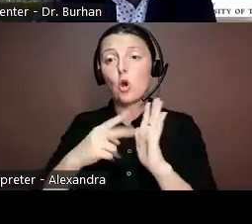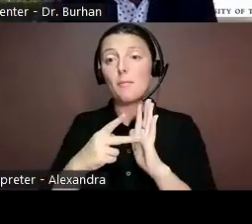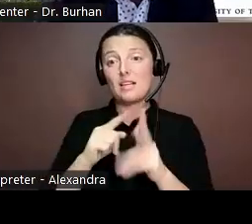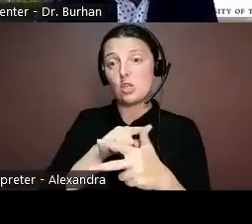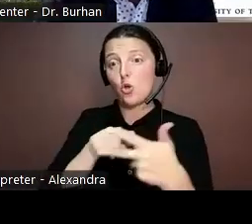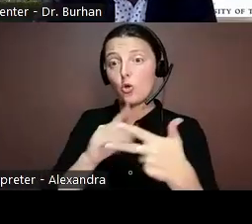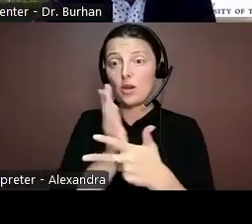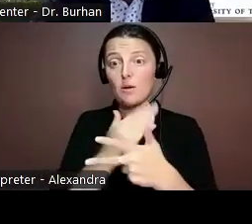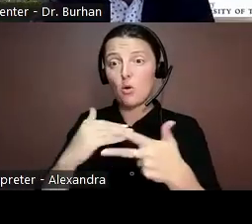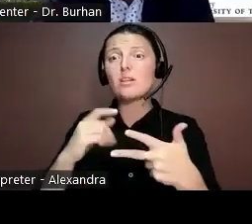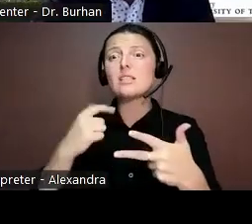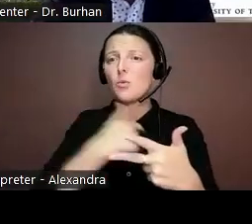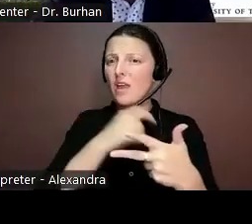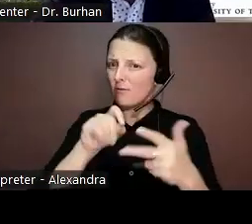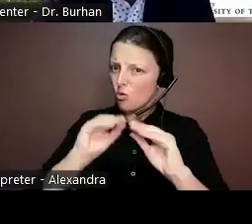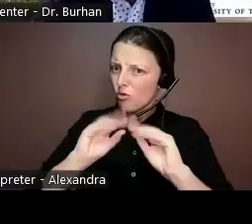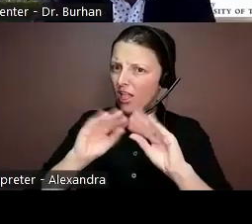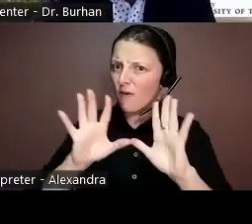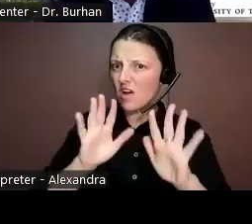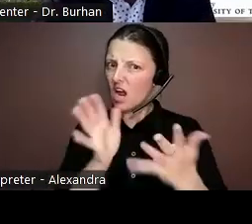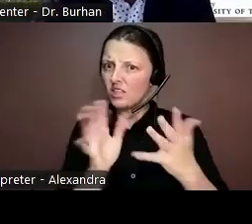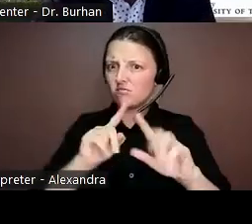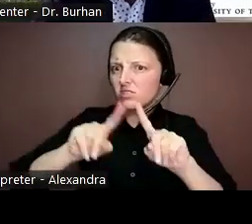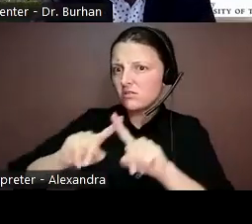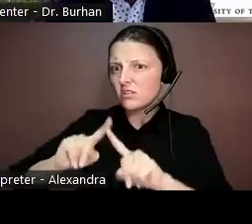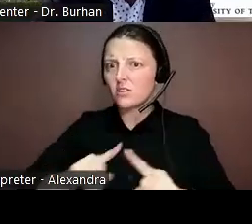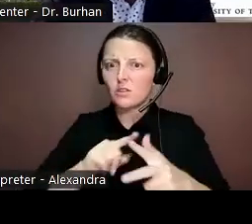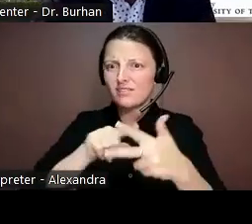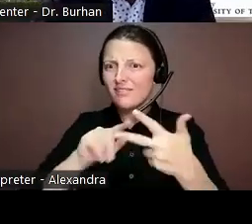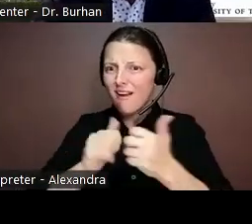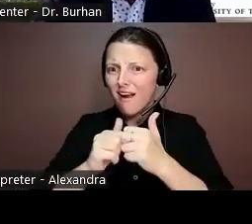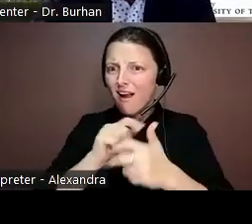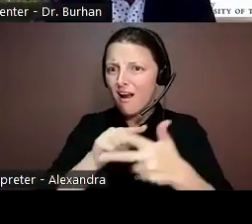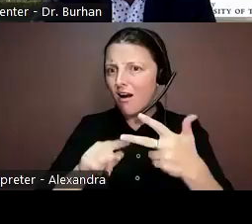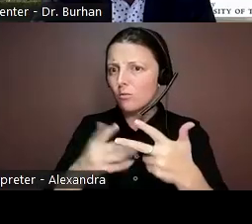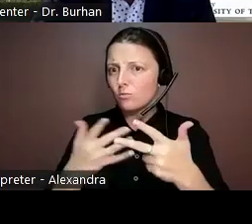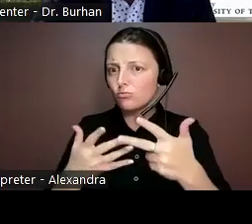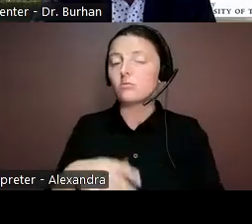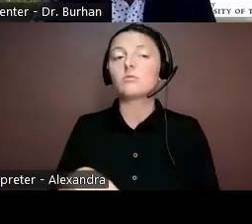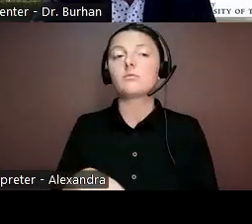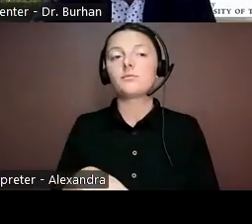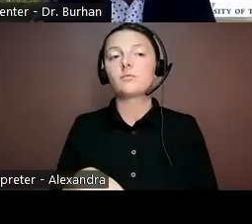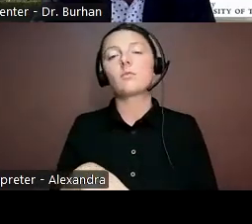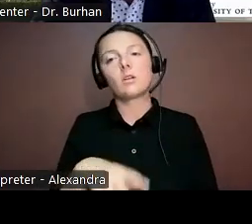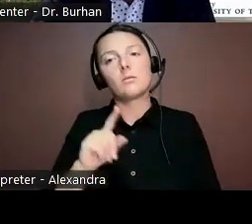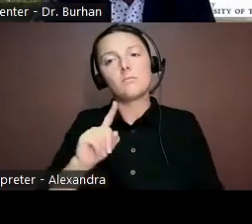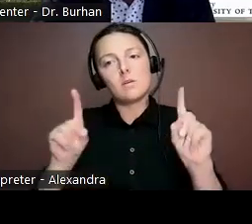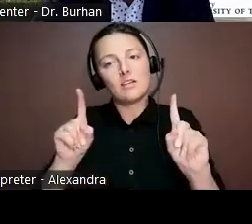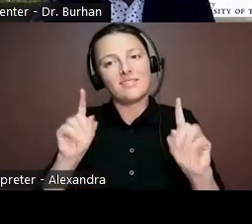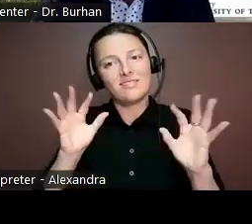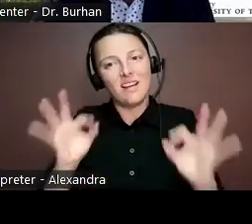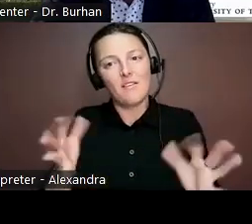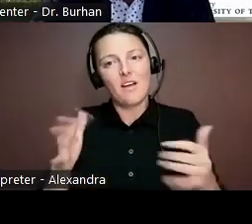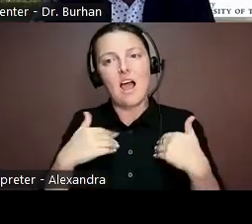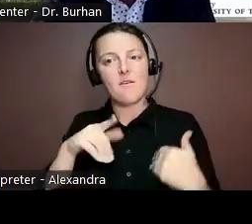making assumption that is going to be present in everybody. But there's definitely a question about is this a detection of